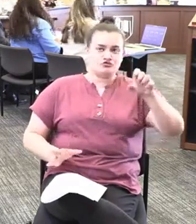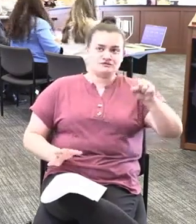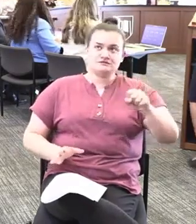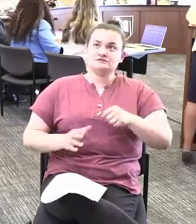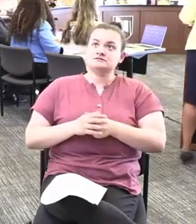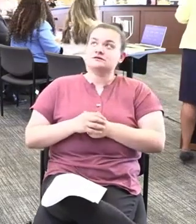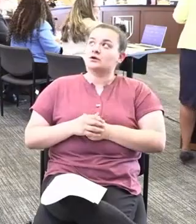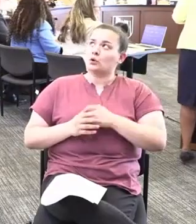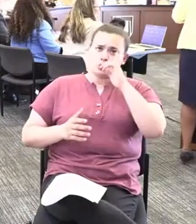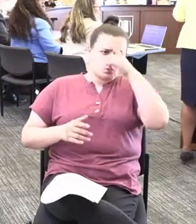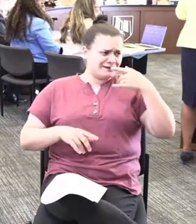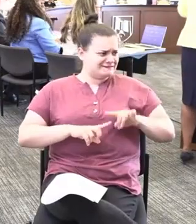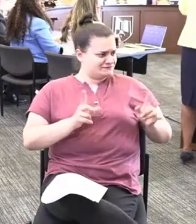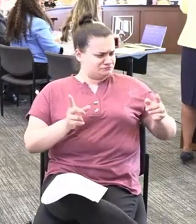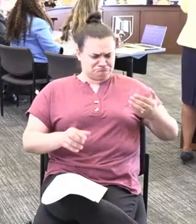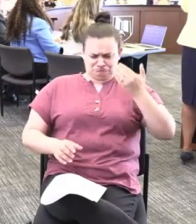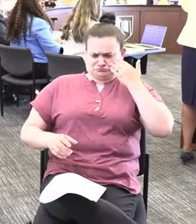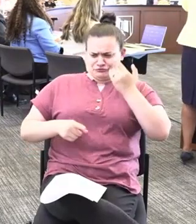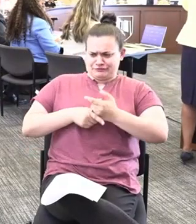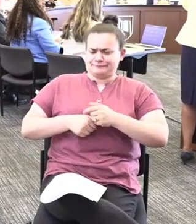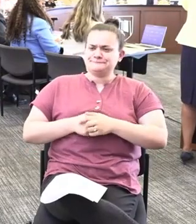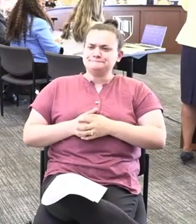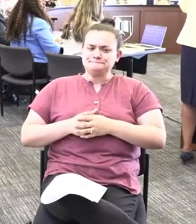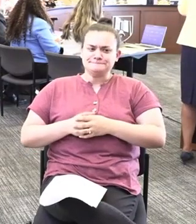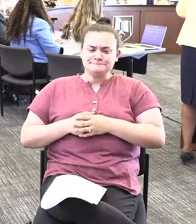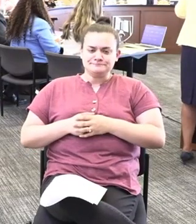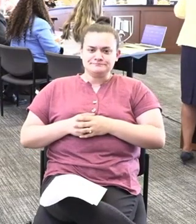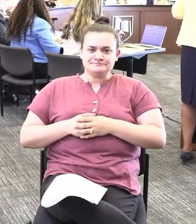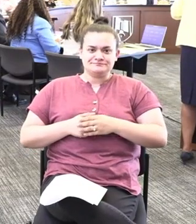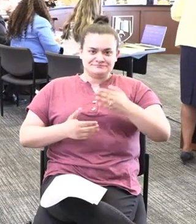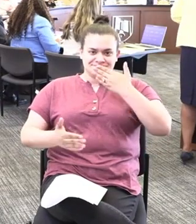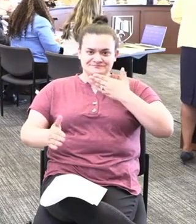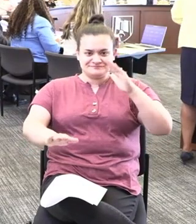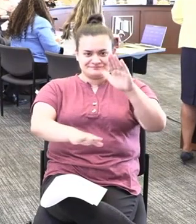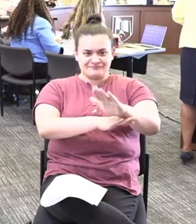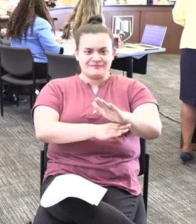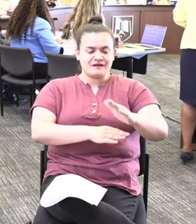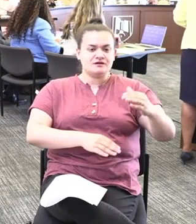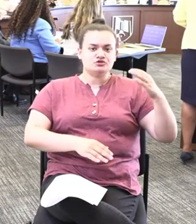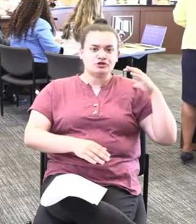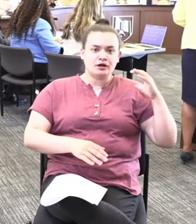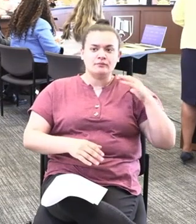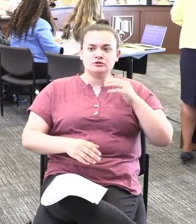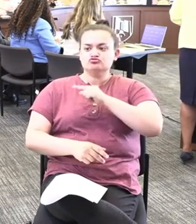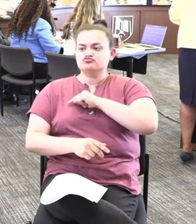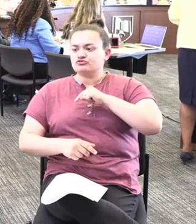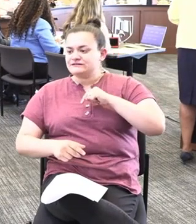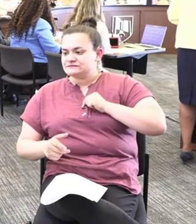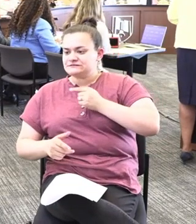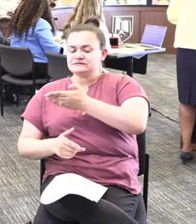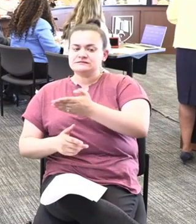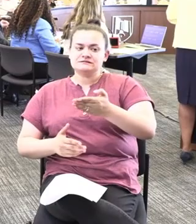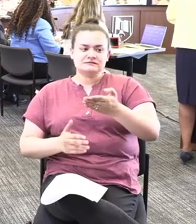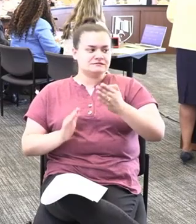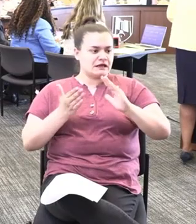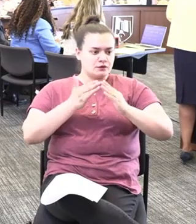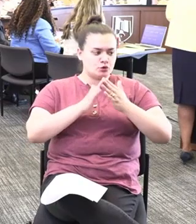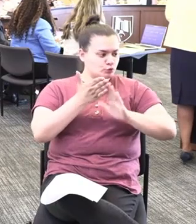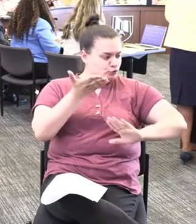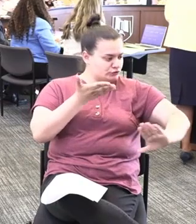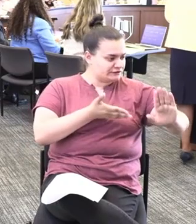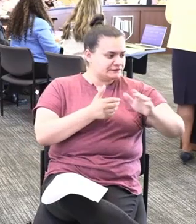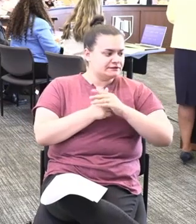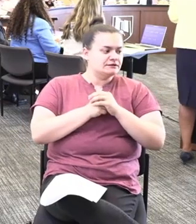Look different. I know, right? So good evening, Chairman Bazinski, trustee of the board and the